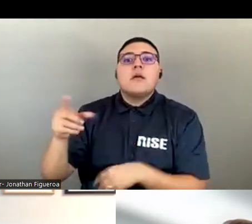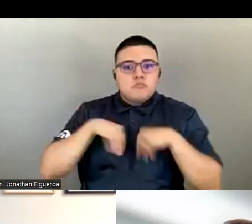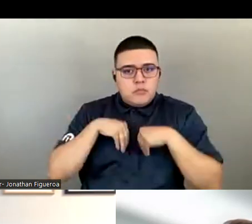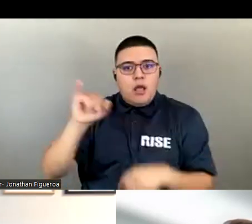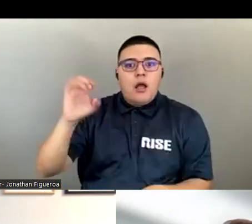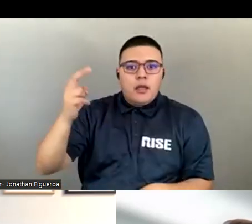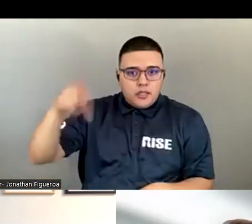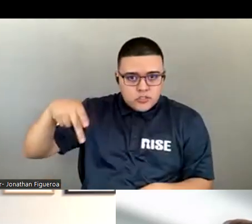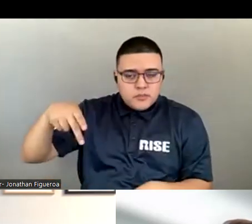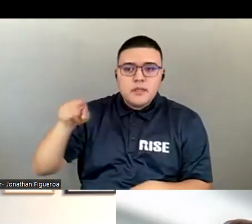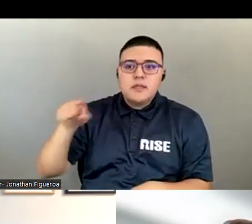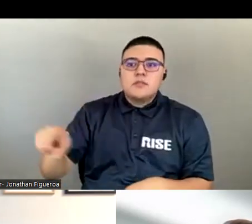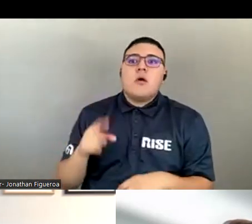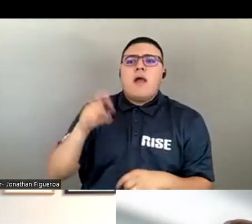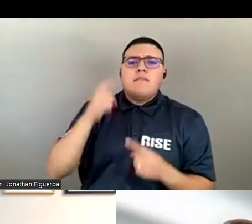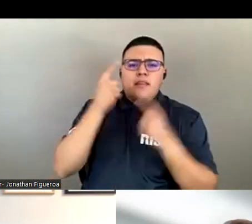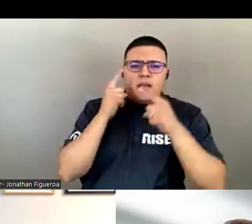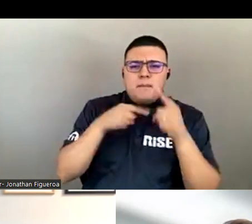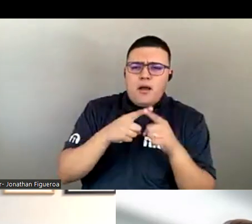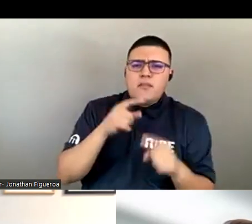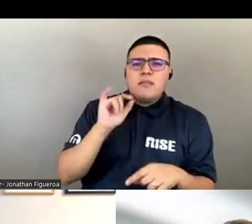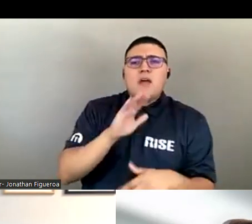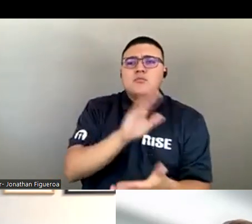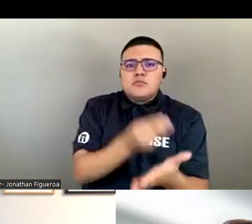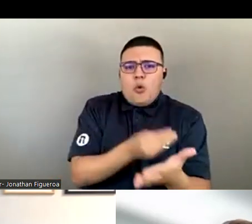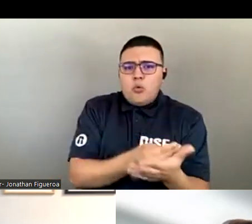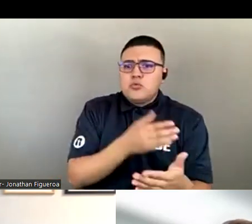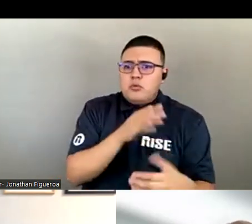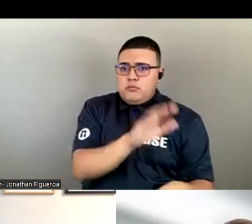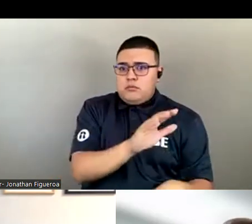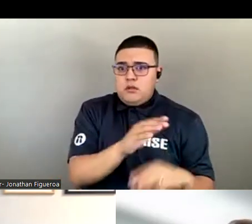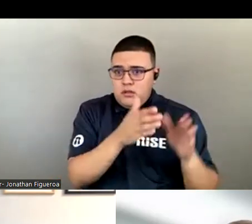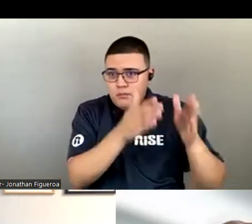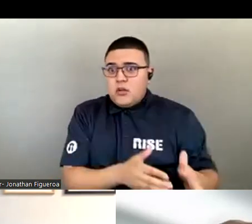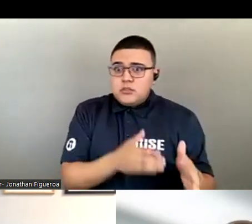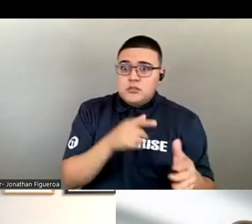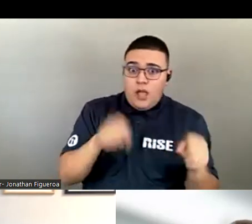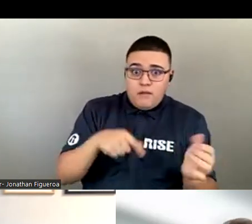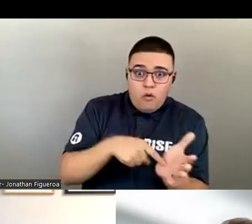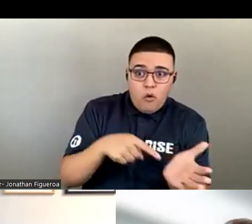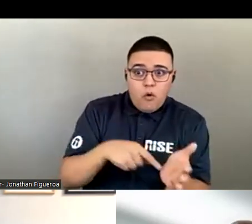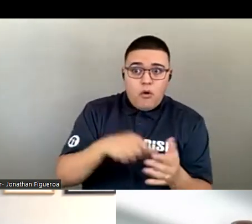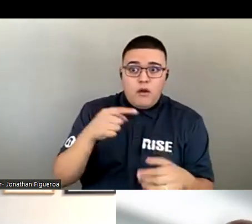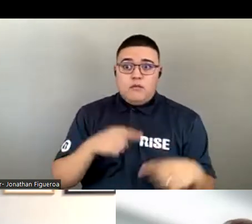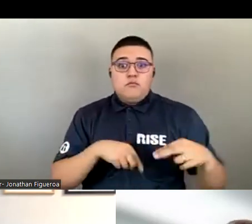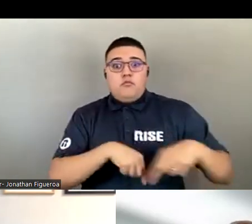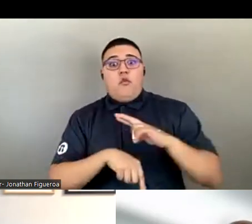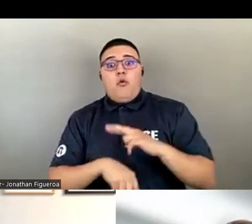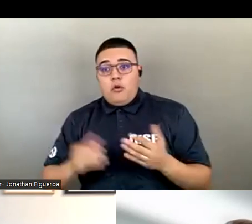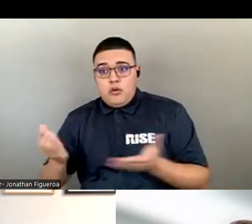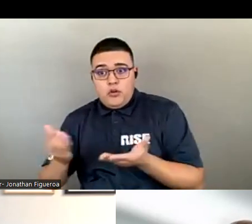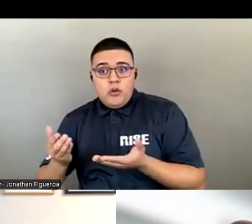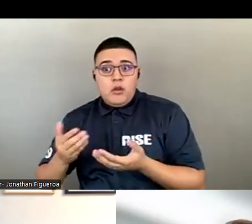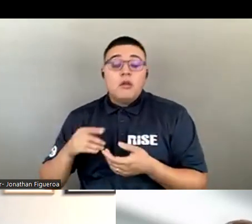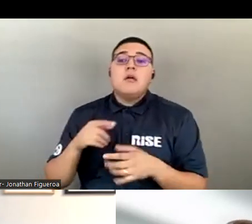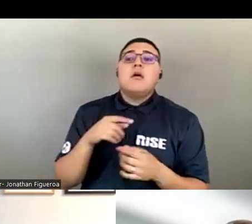list of stuff about the socioeconomic impacts. Does the person have access to financial resources to be able to